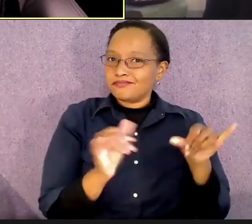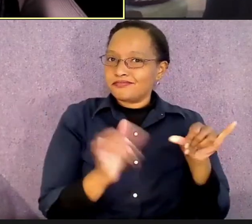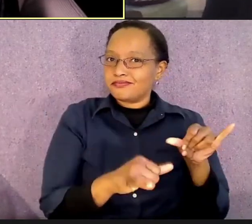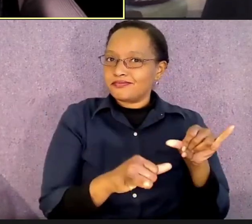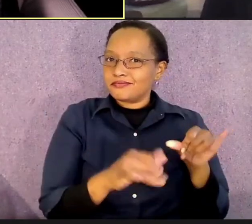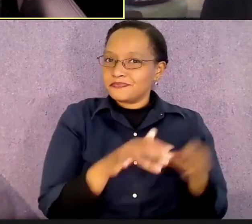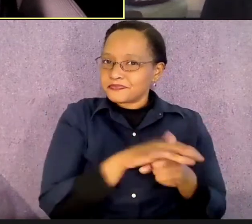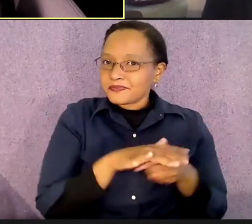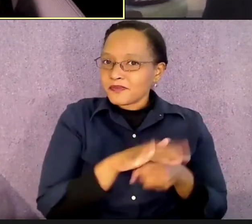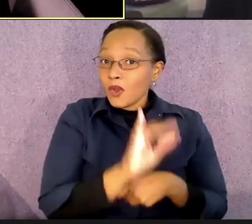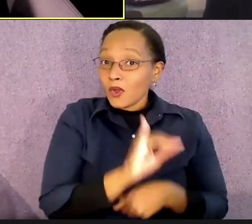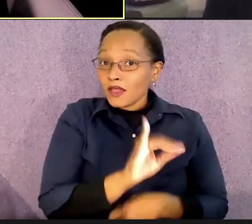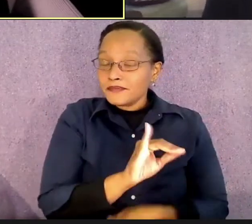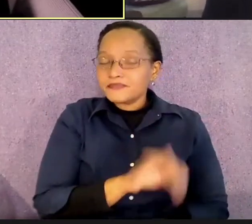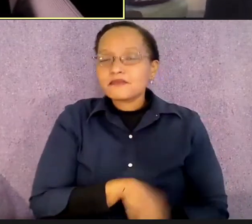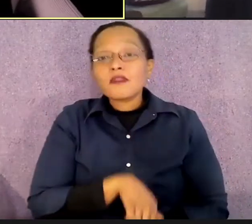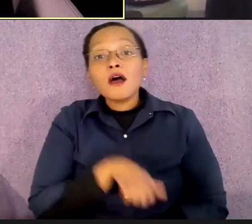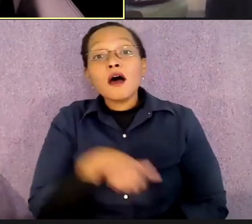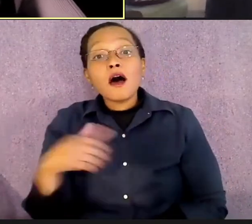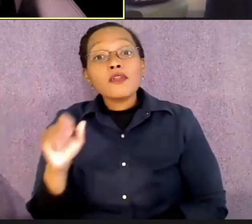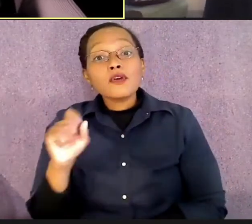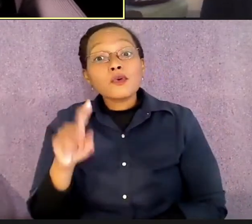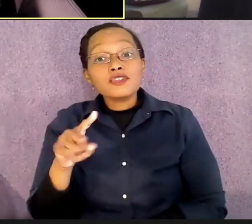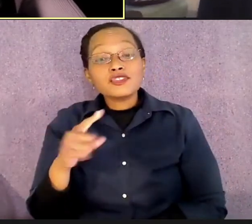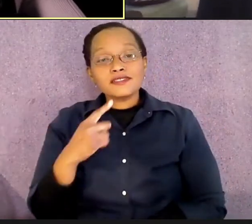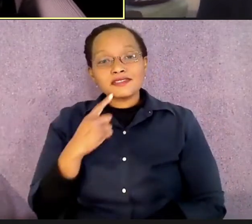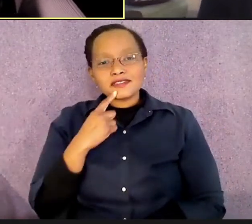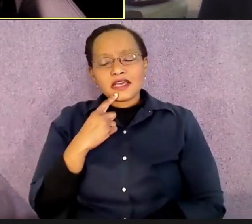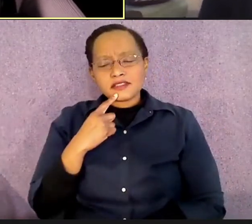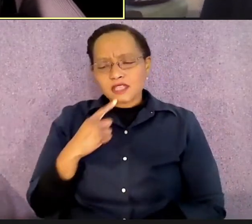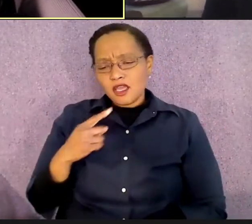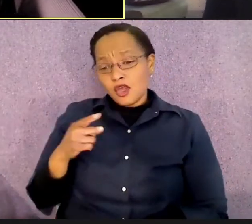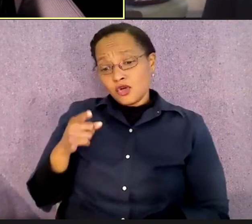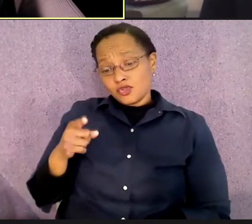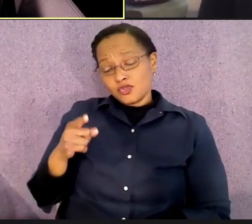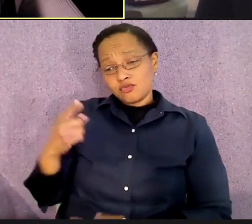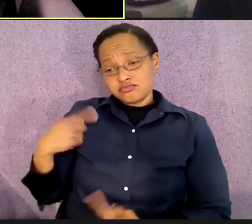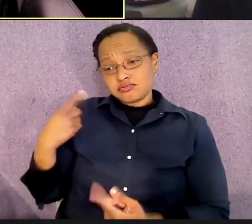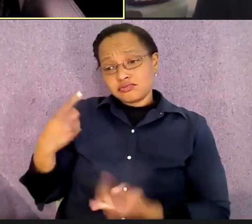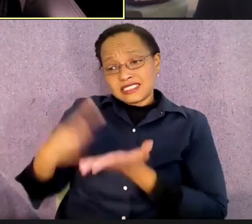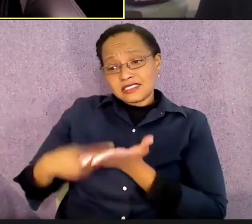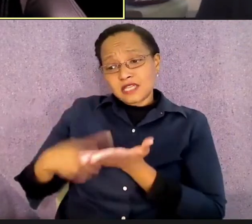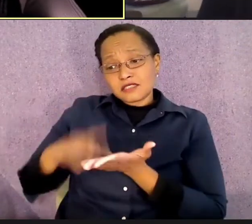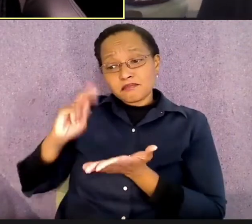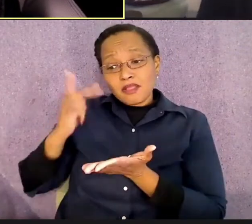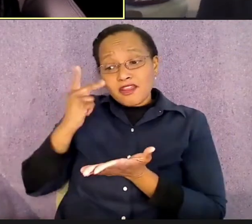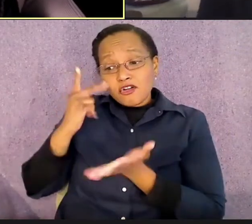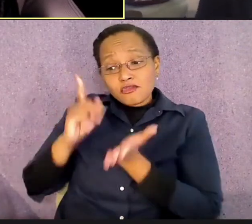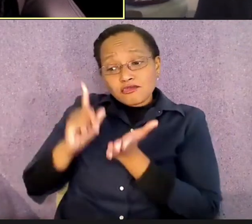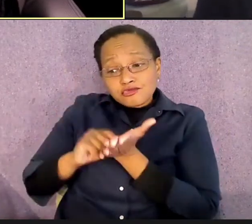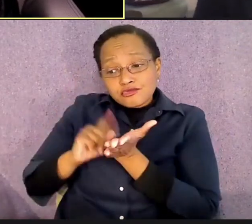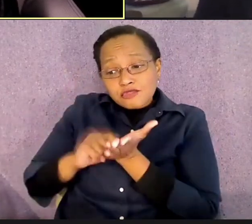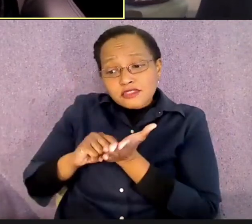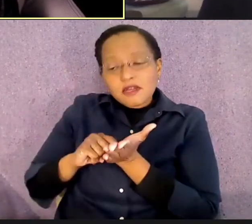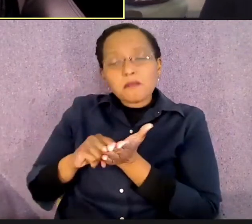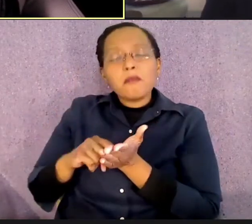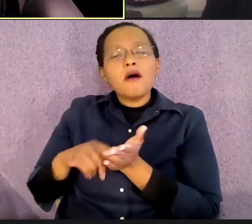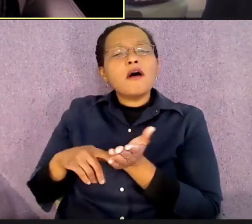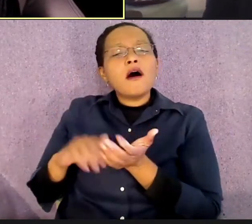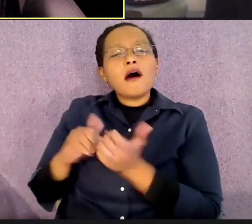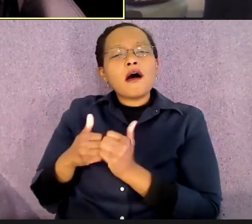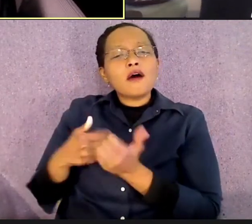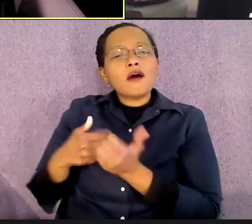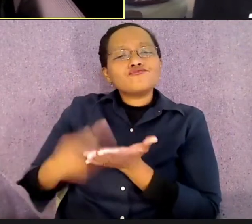says, you've been mostly discussing political journalism. How are you observing issues of race being addressed successfully